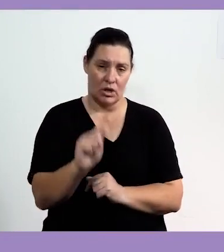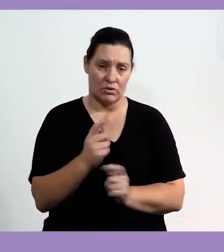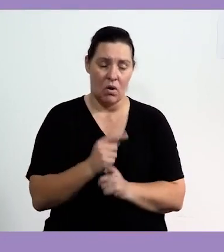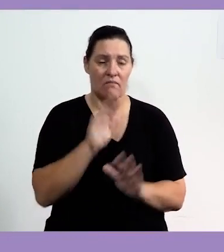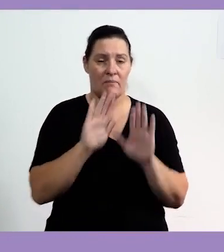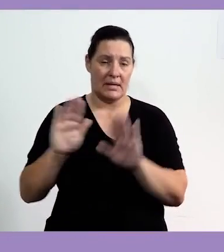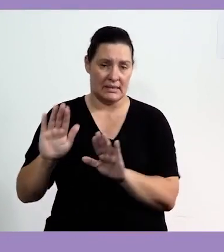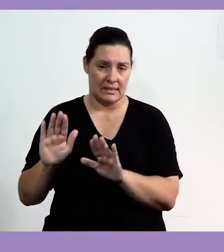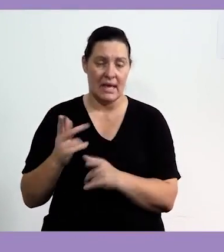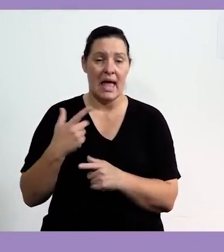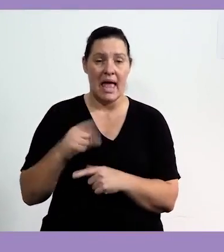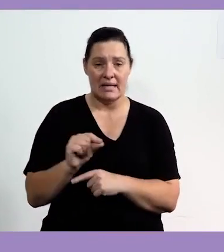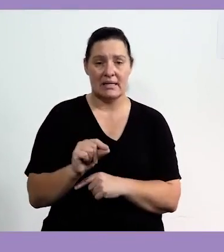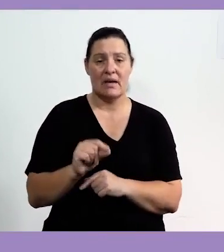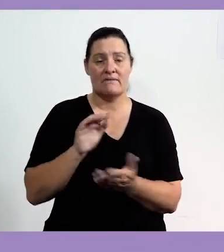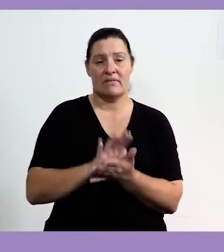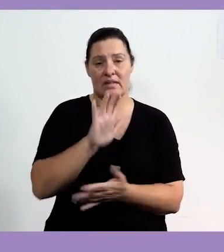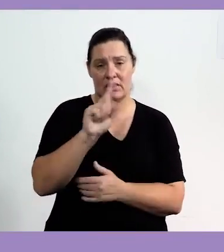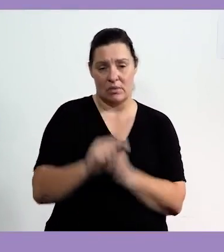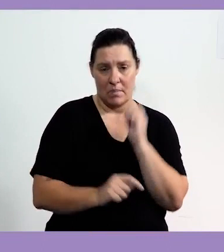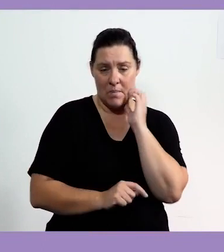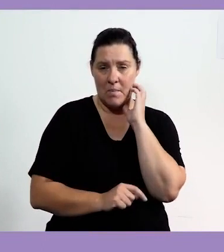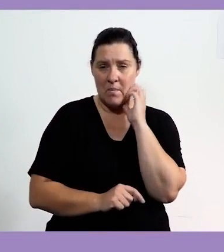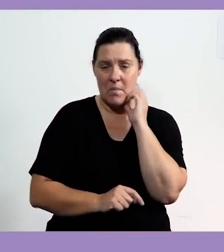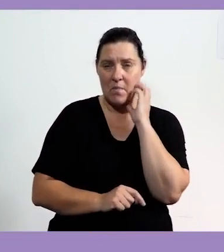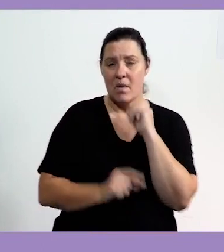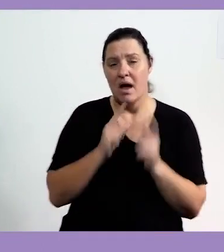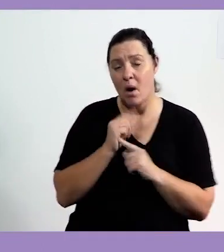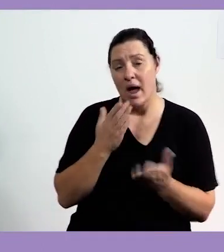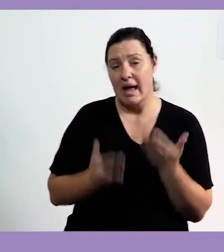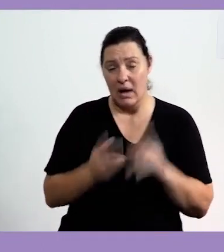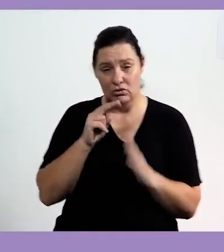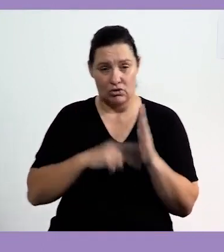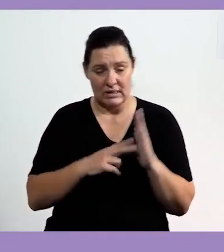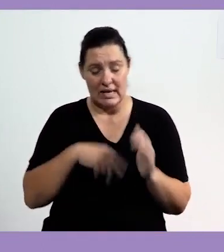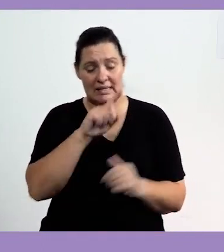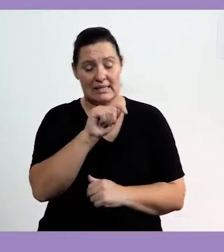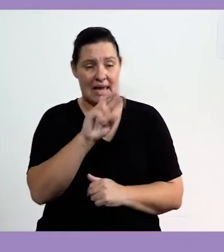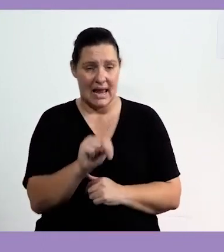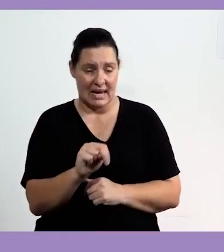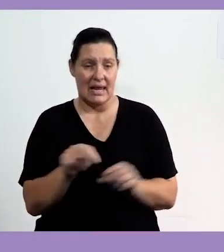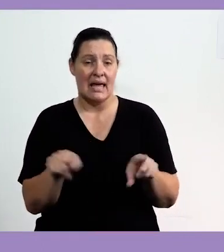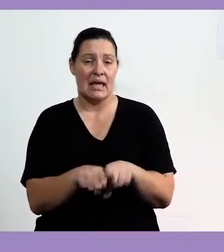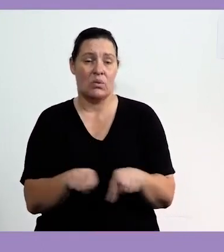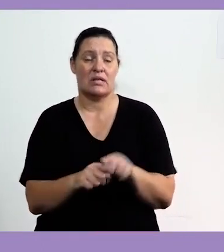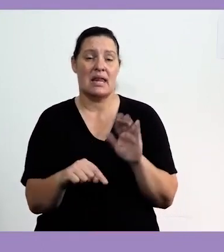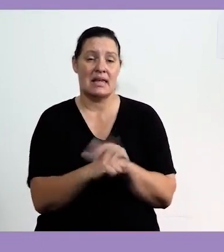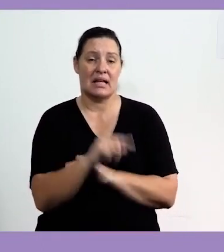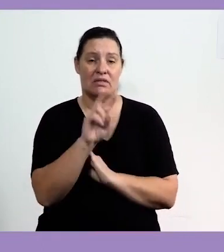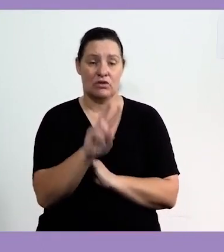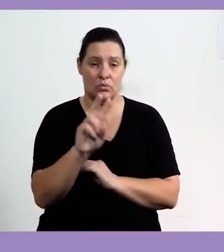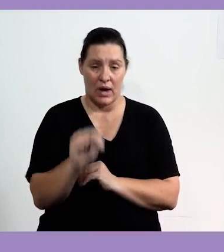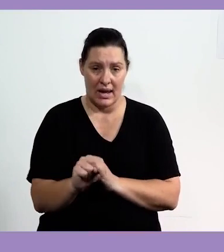3 terms of the numeric pattern and the 15th term. Our equation reads Tn is equals